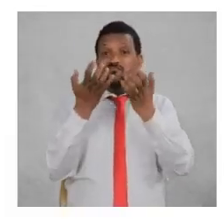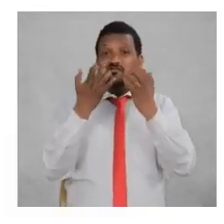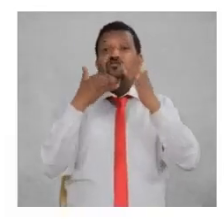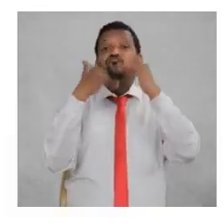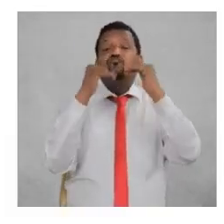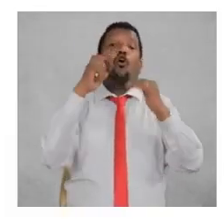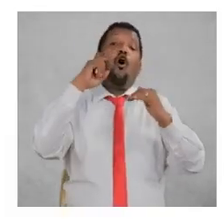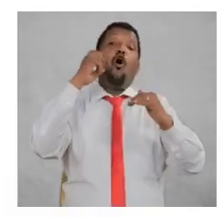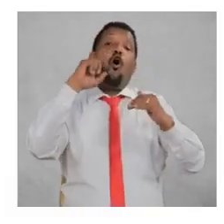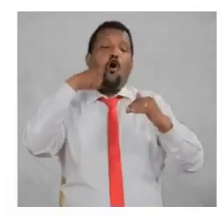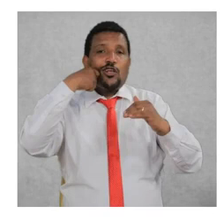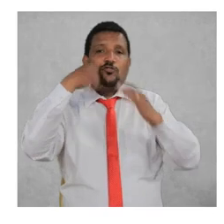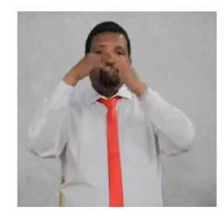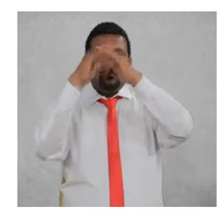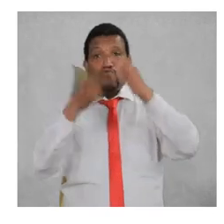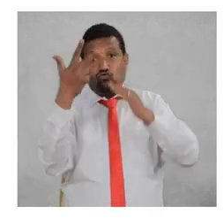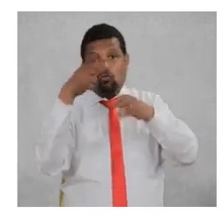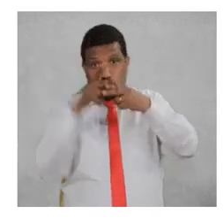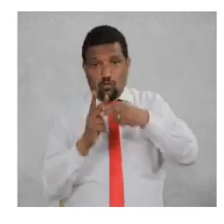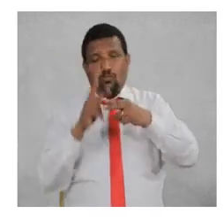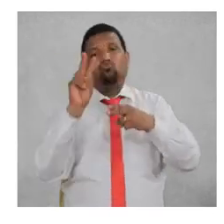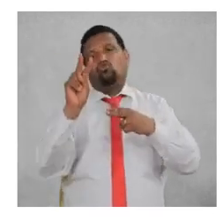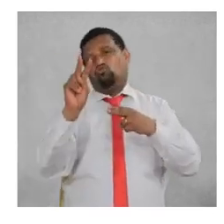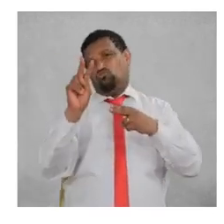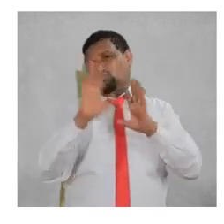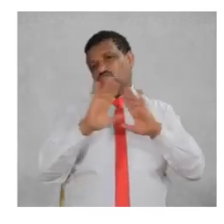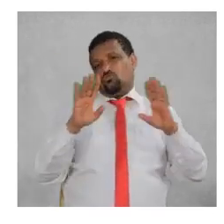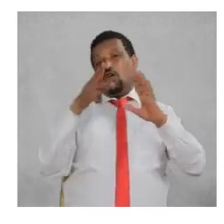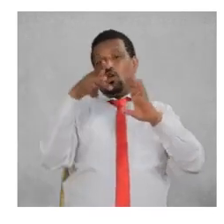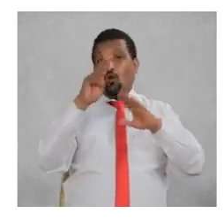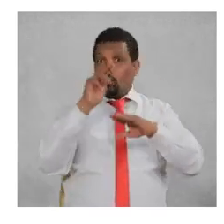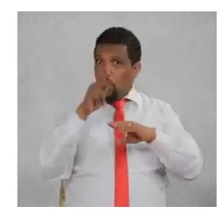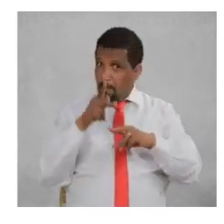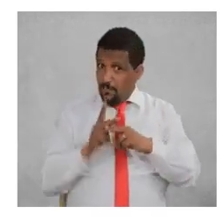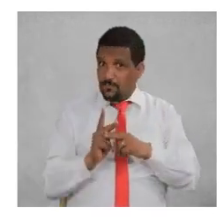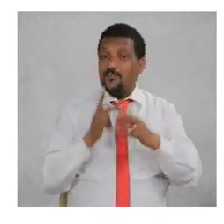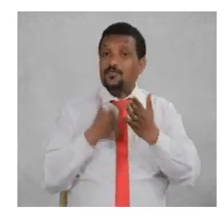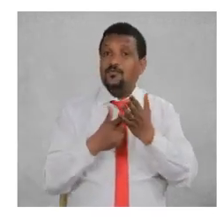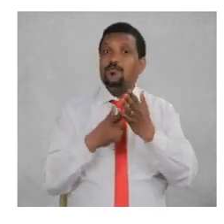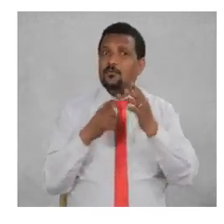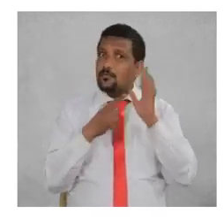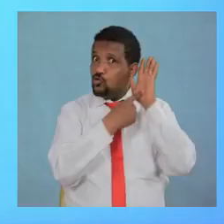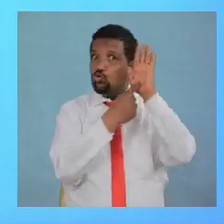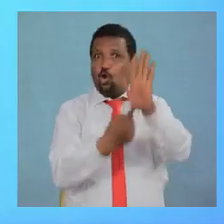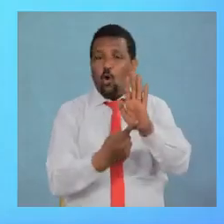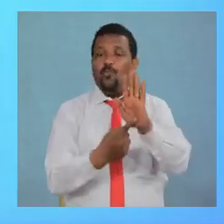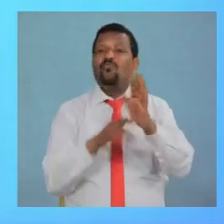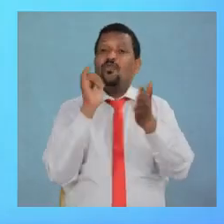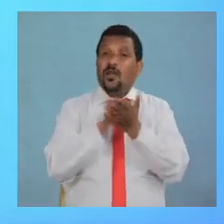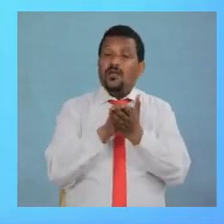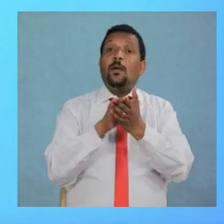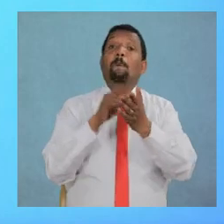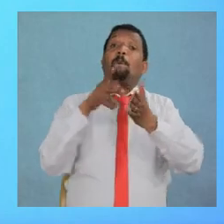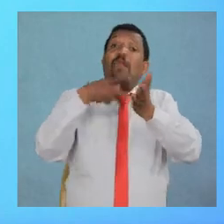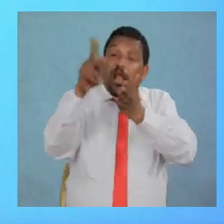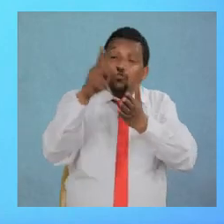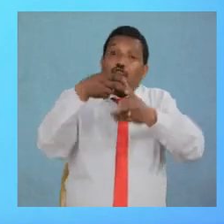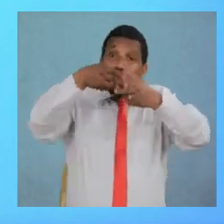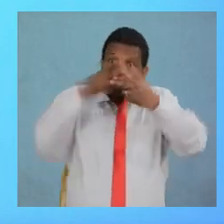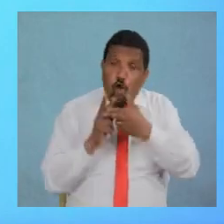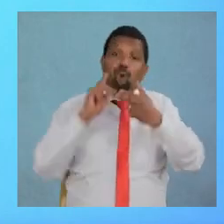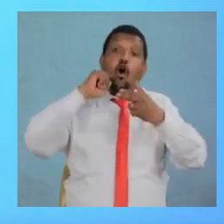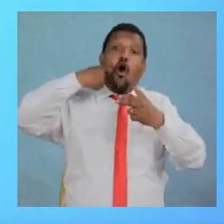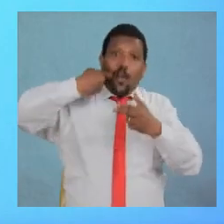orange declined from 3 kilogram to 2 kilogram. From this, we can show that as price of a kilogram